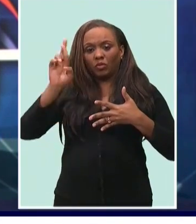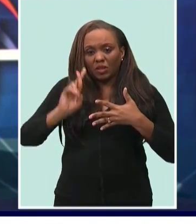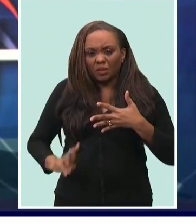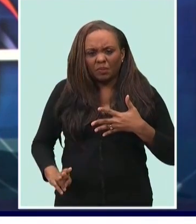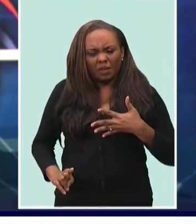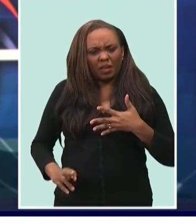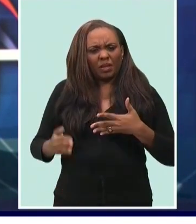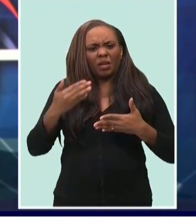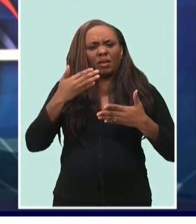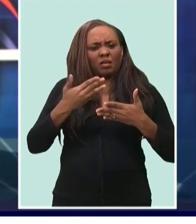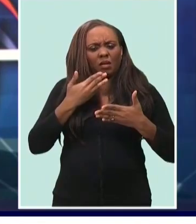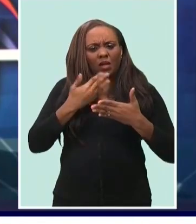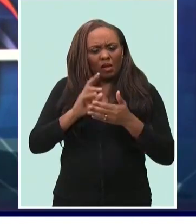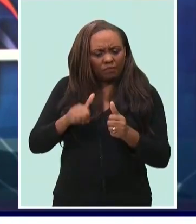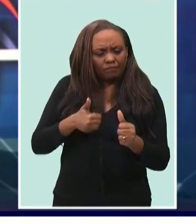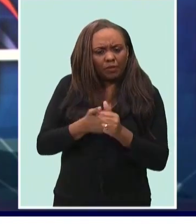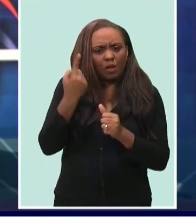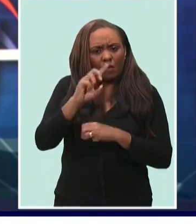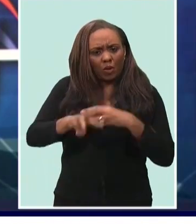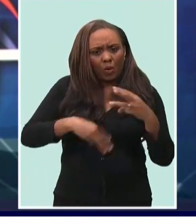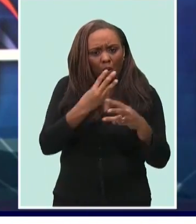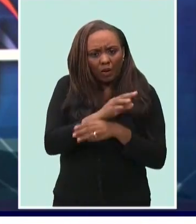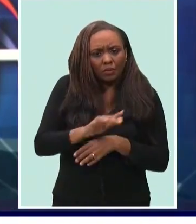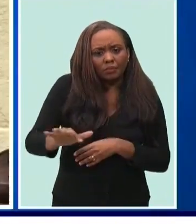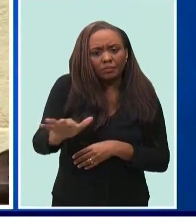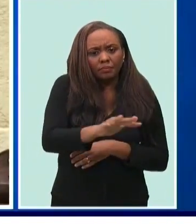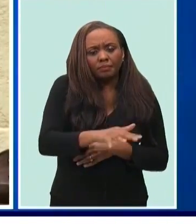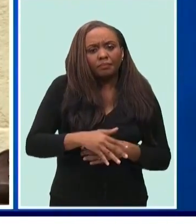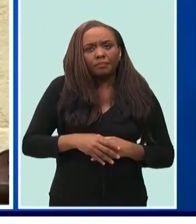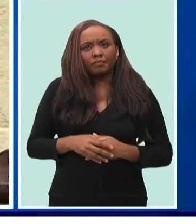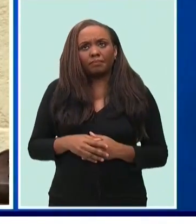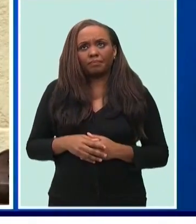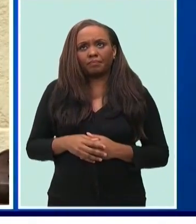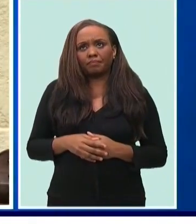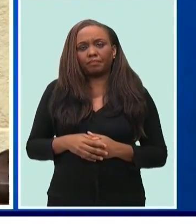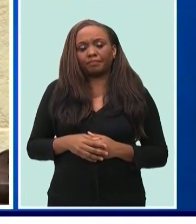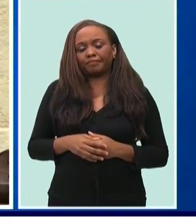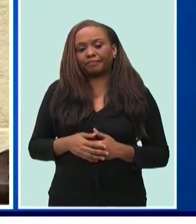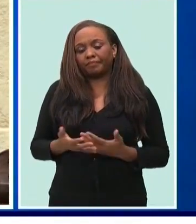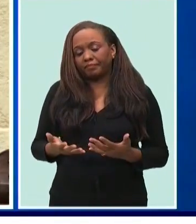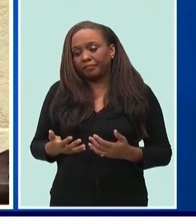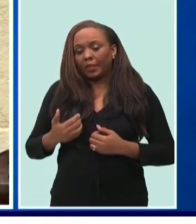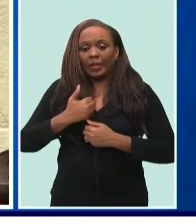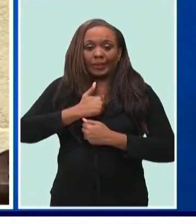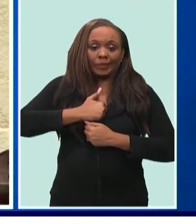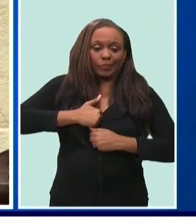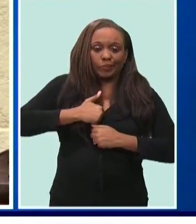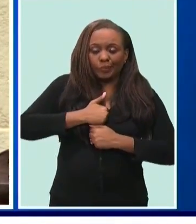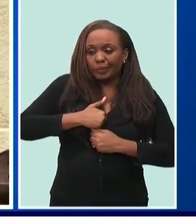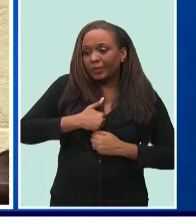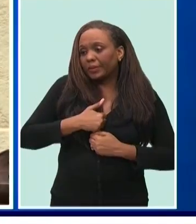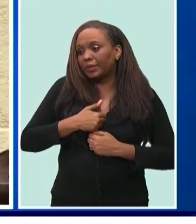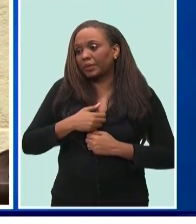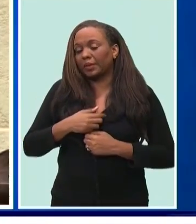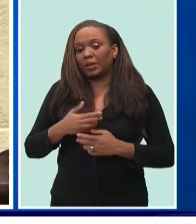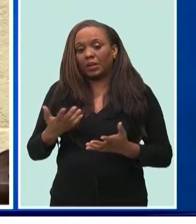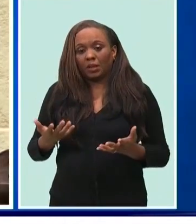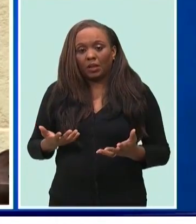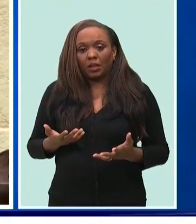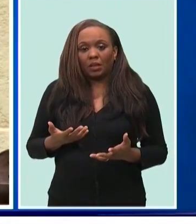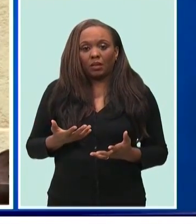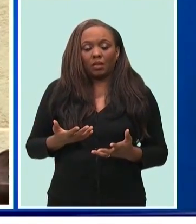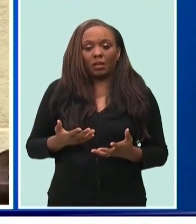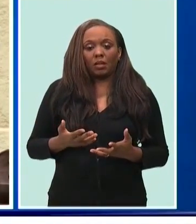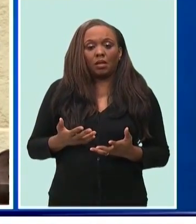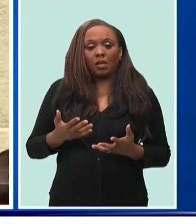the counterpoint to what is happening in the world. Regrettably, it does not have and has not exercised the